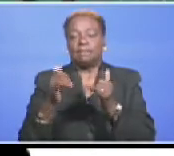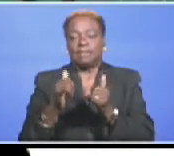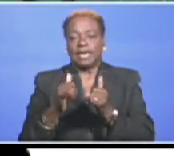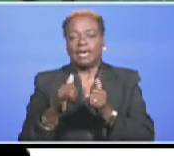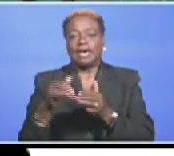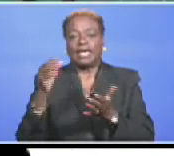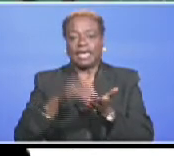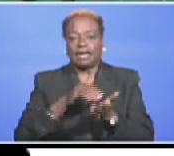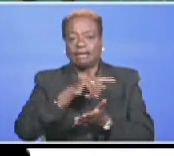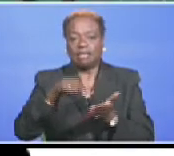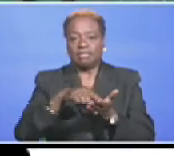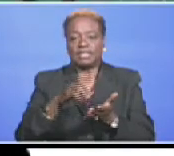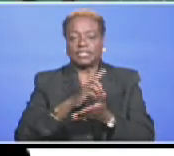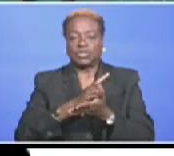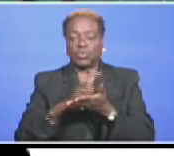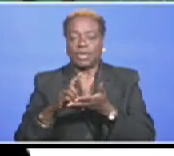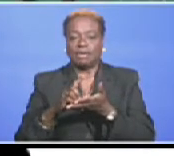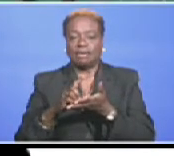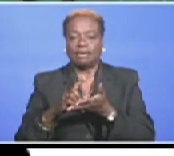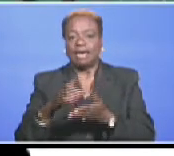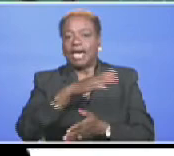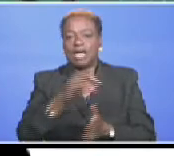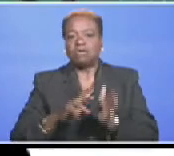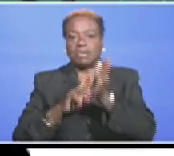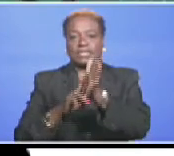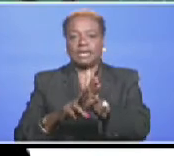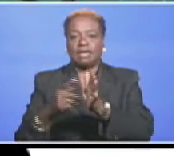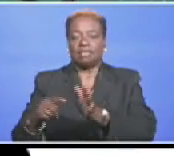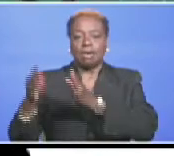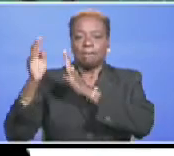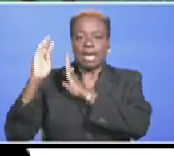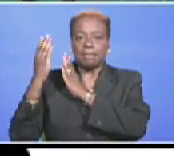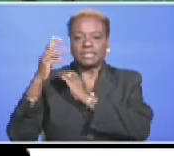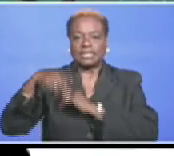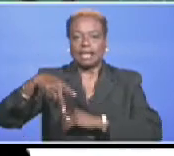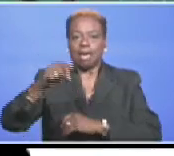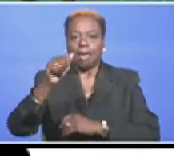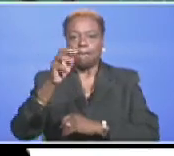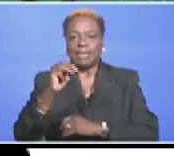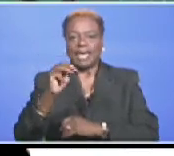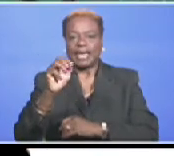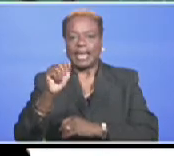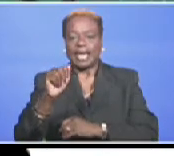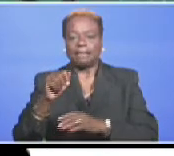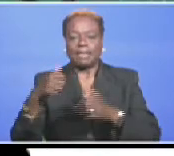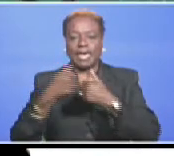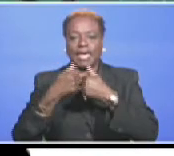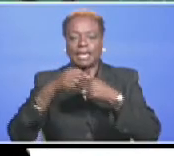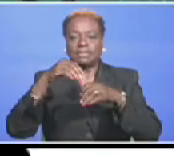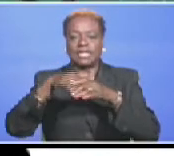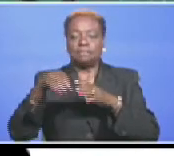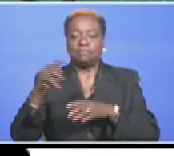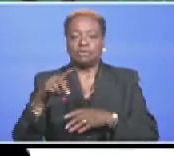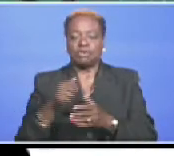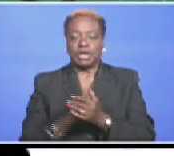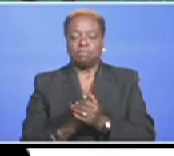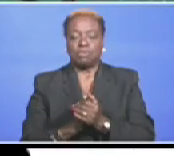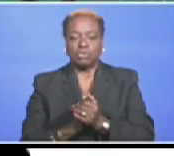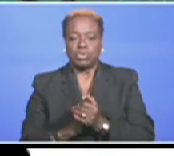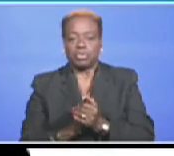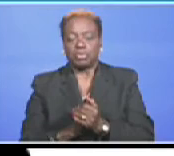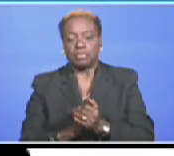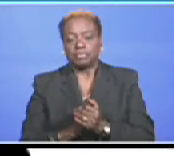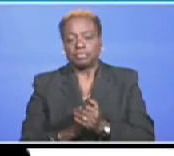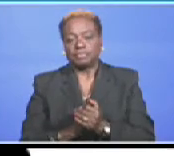both singles and doubles. He will also represent the Bahamas at the Pan Am Games later on this month in Peru with Baker